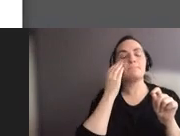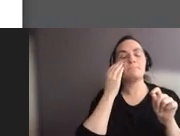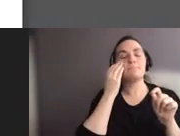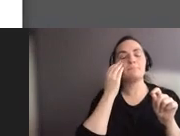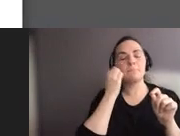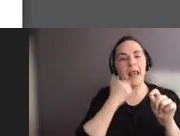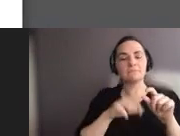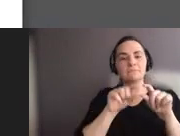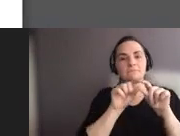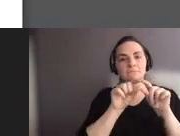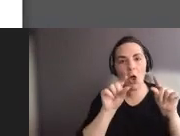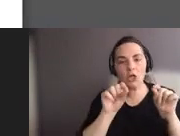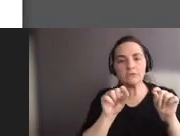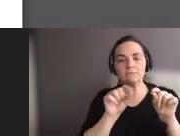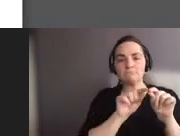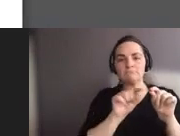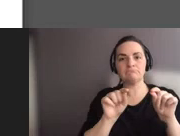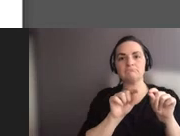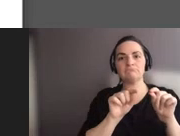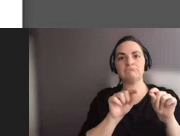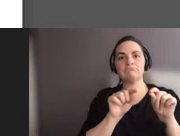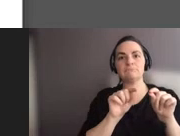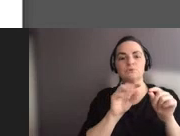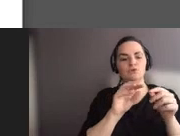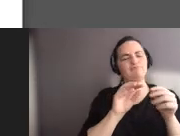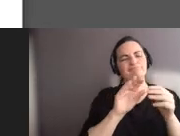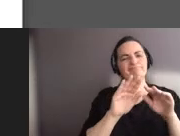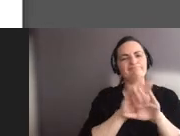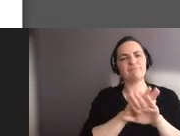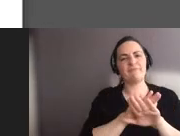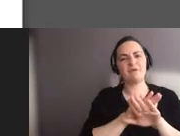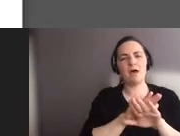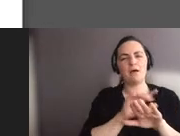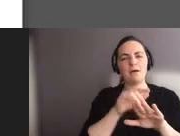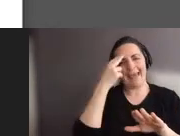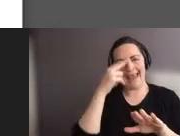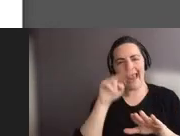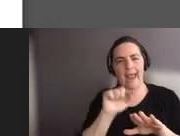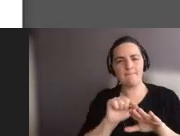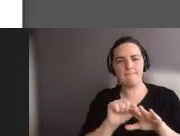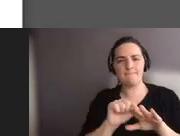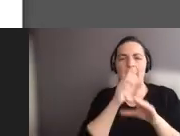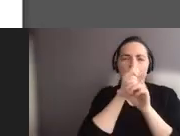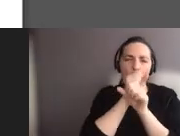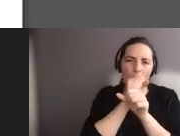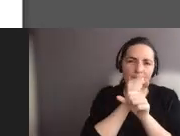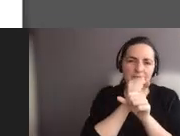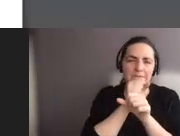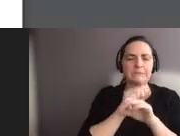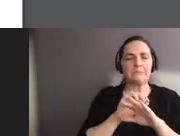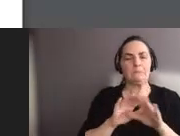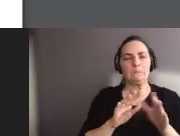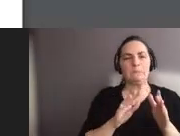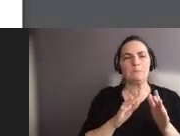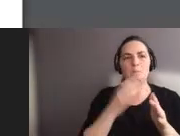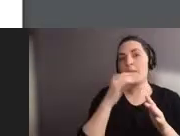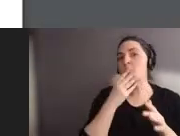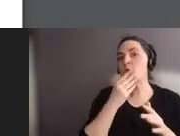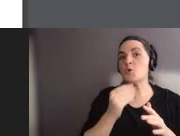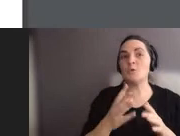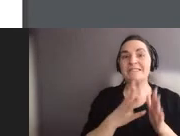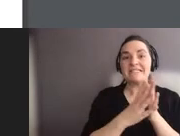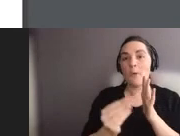if you've created your own, if you're using examples of a friend's work or of your brother